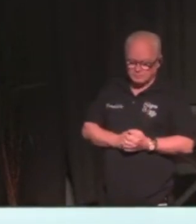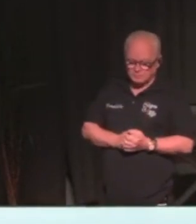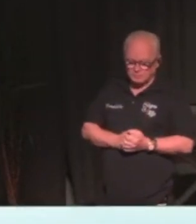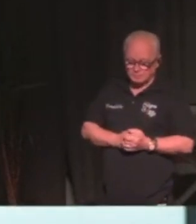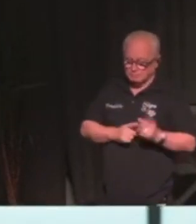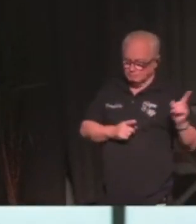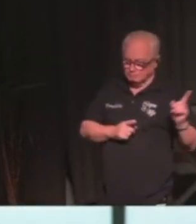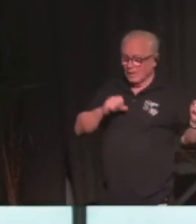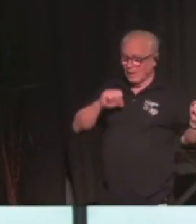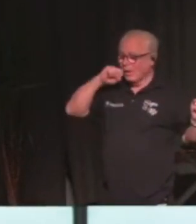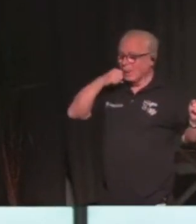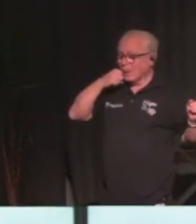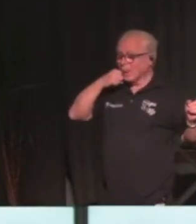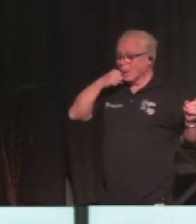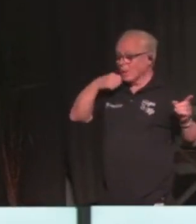It'll break your heart.